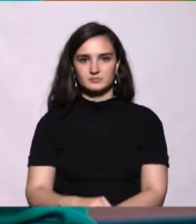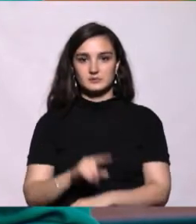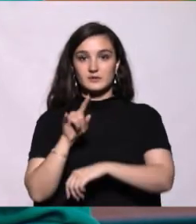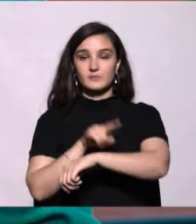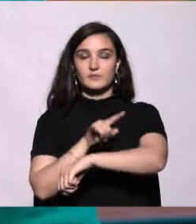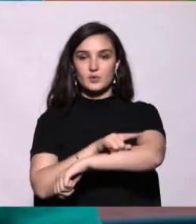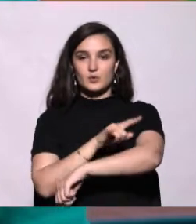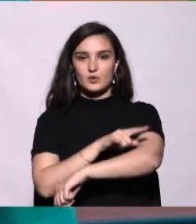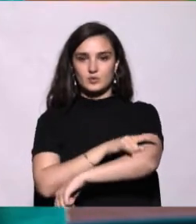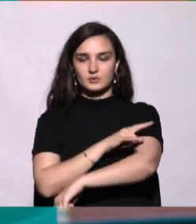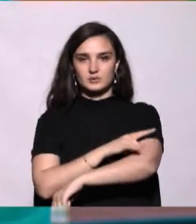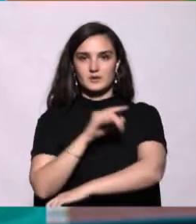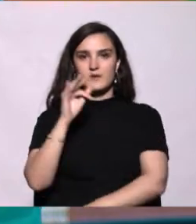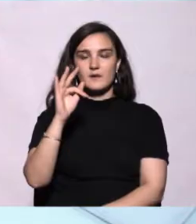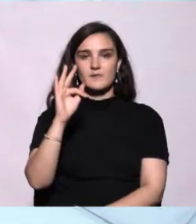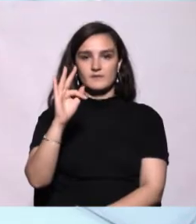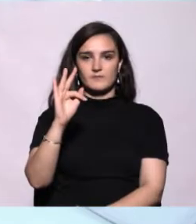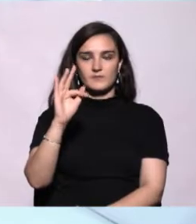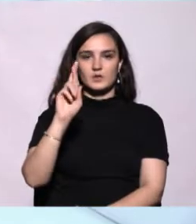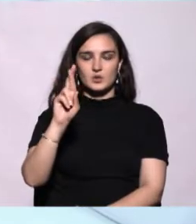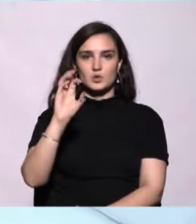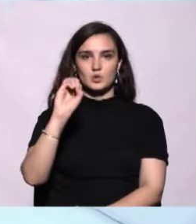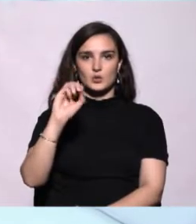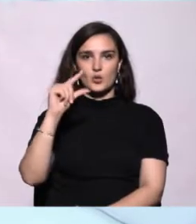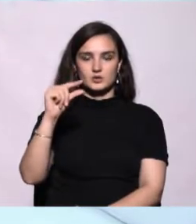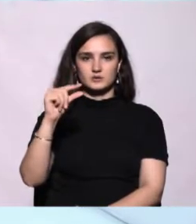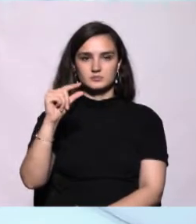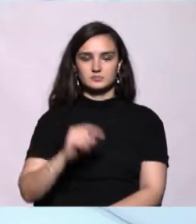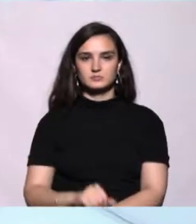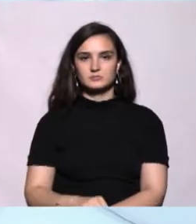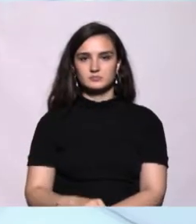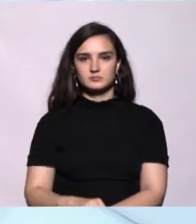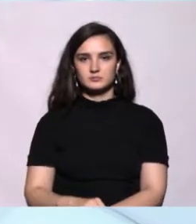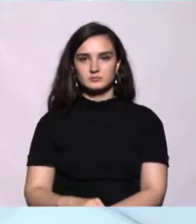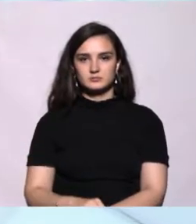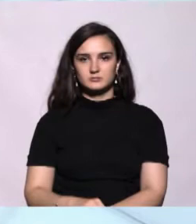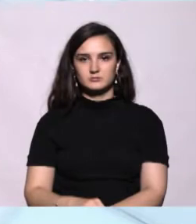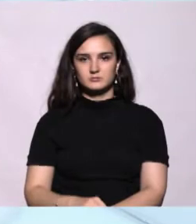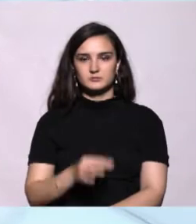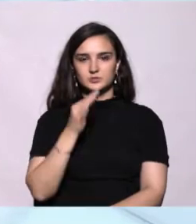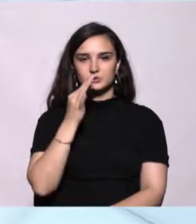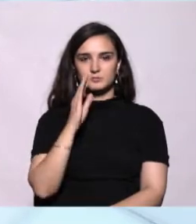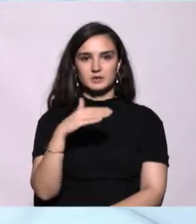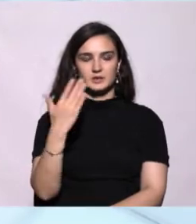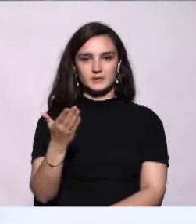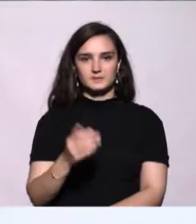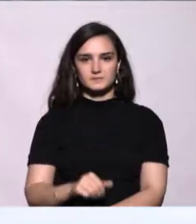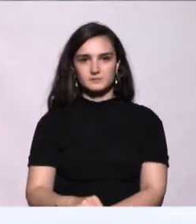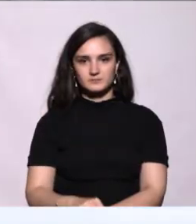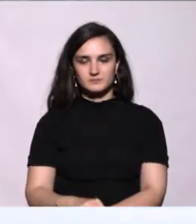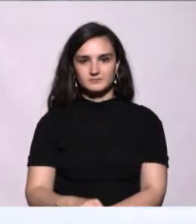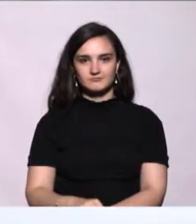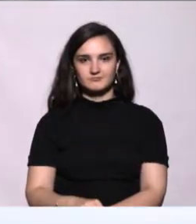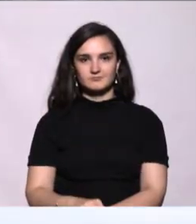Frog. Frog. Please repeat. Good. Next one. Bah.